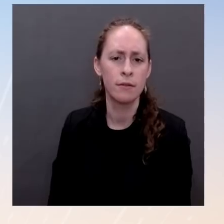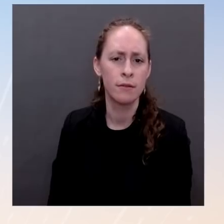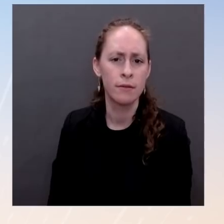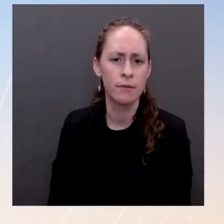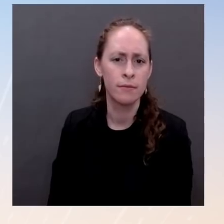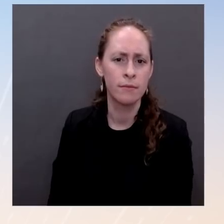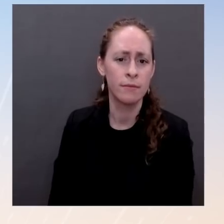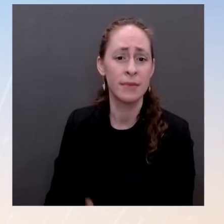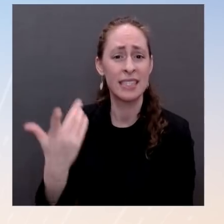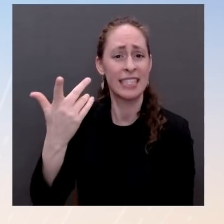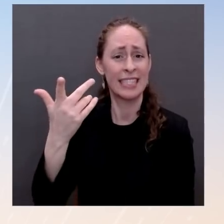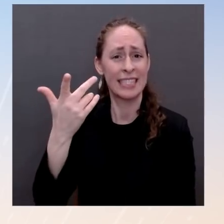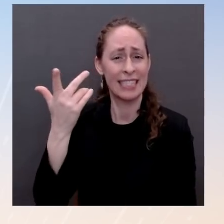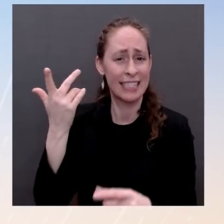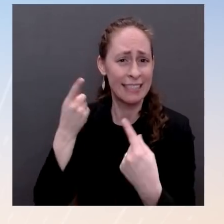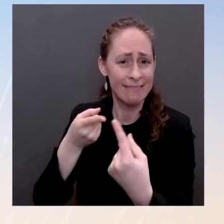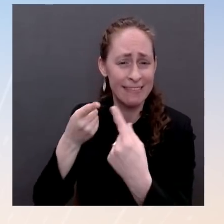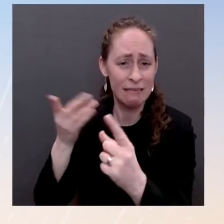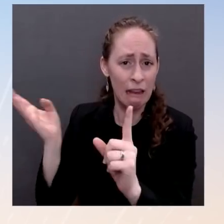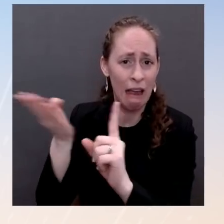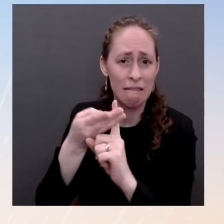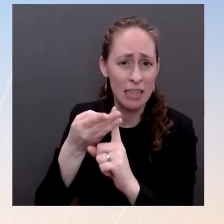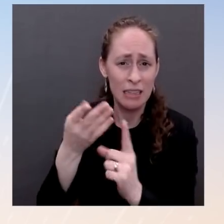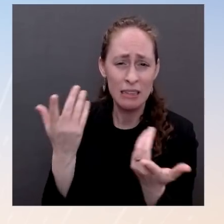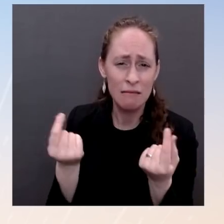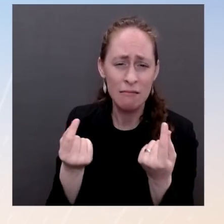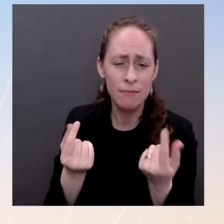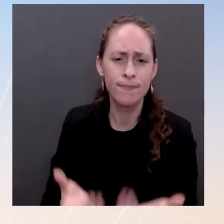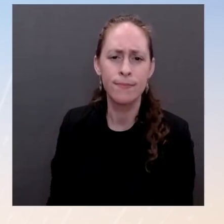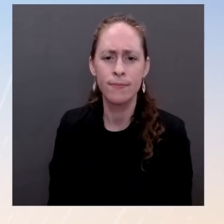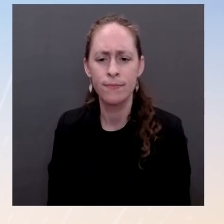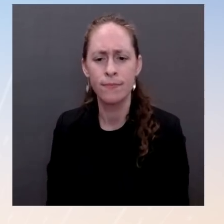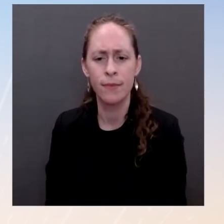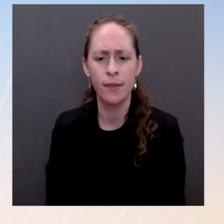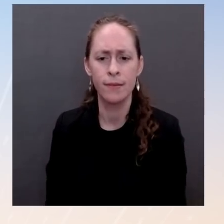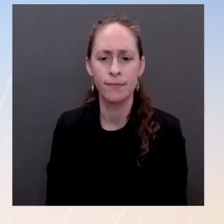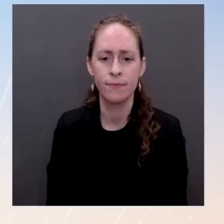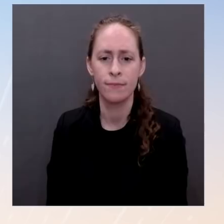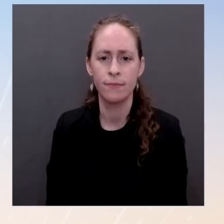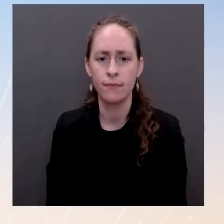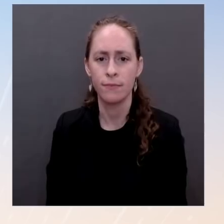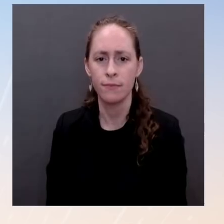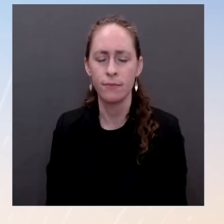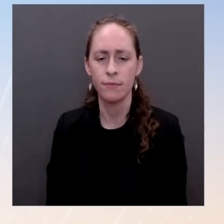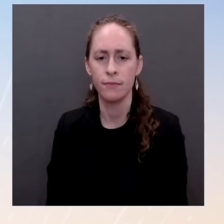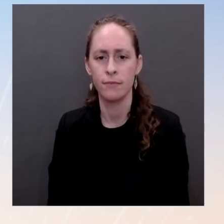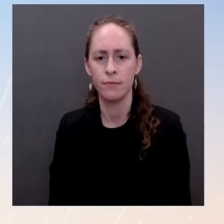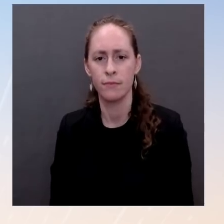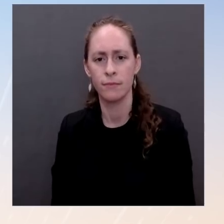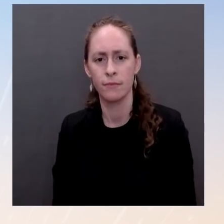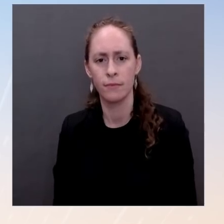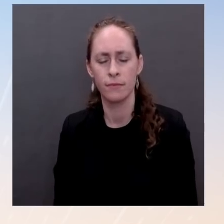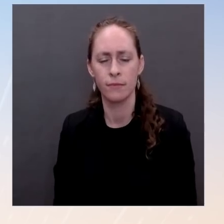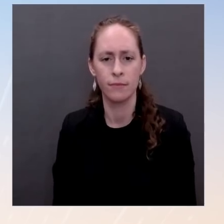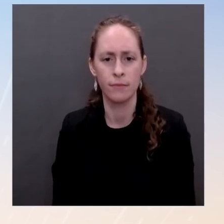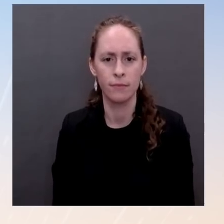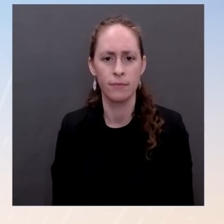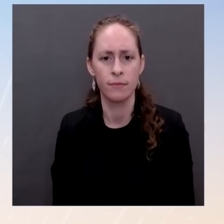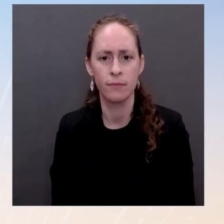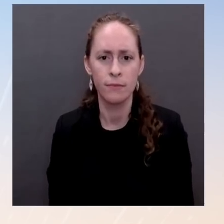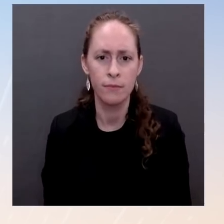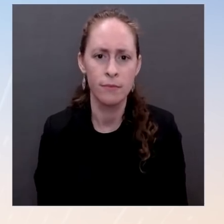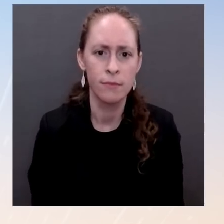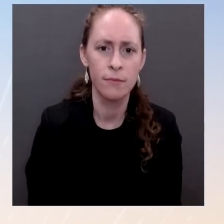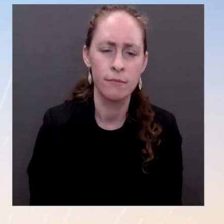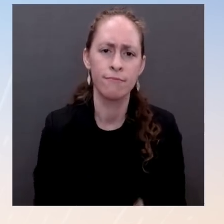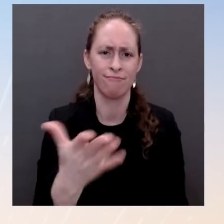an undervalued part of it, I should say. So I thank you for raising that part of it. So right now we've shipped over around 440 million